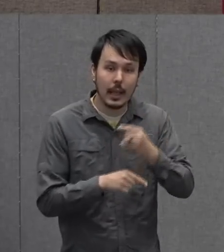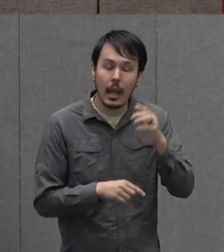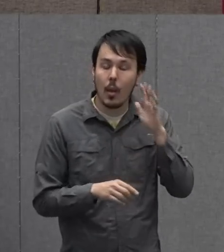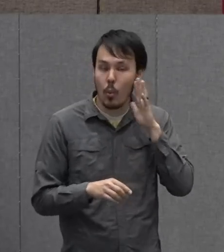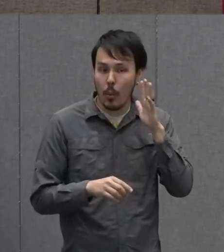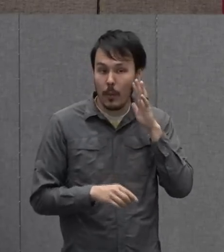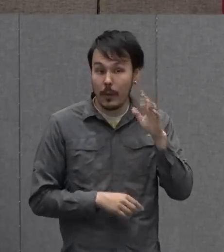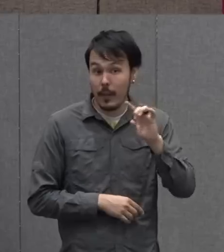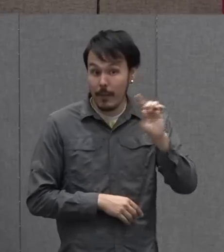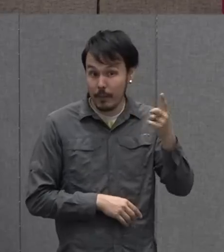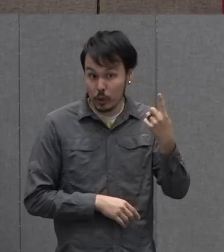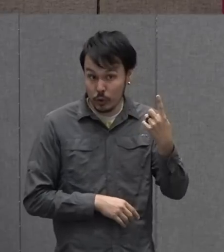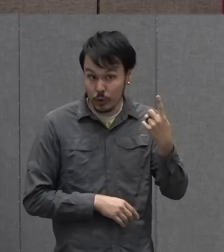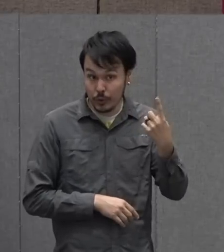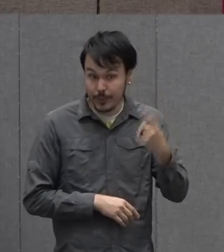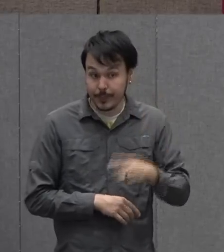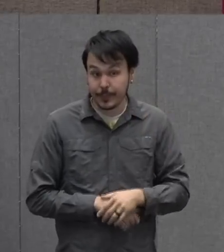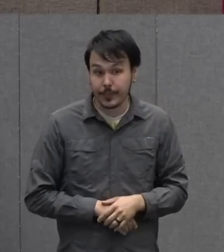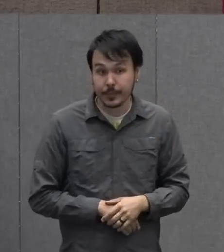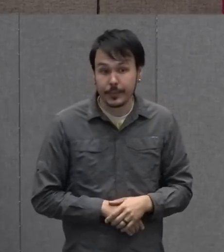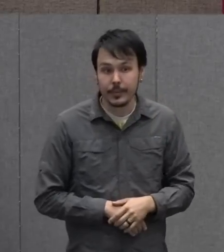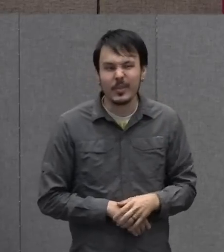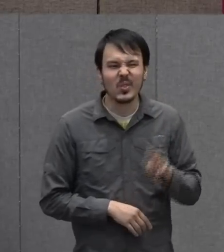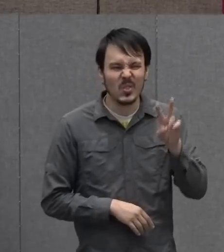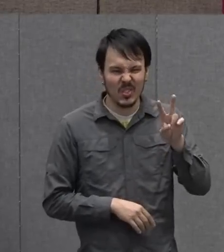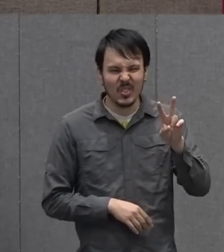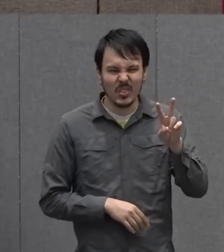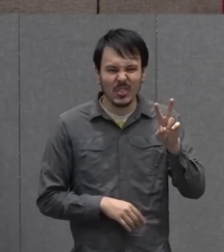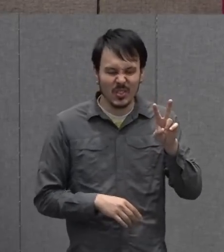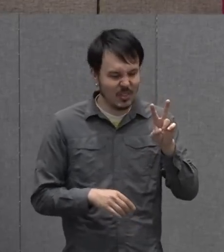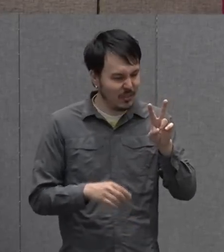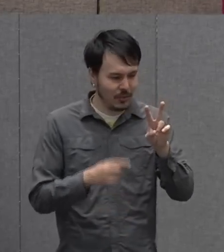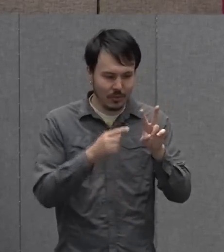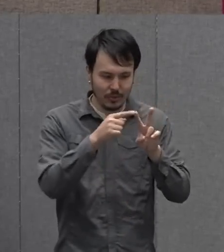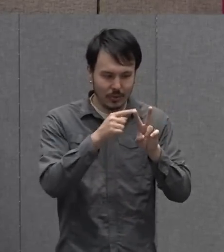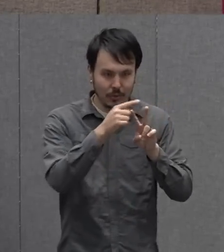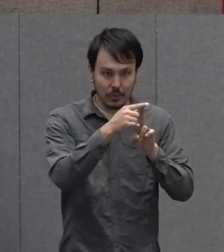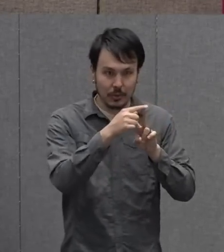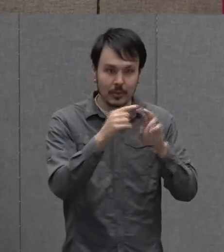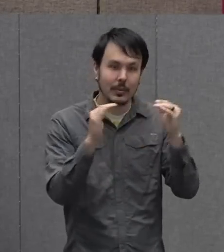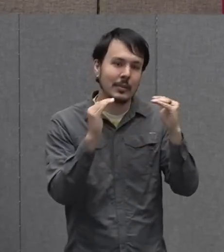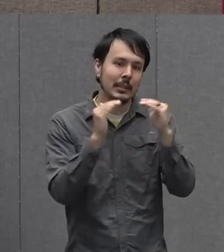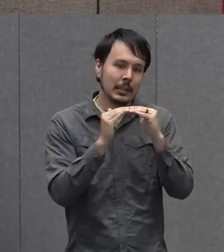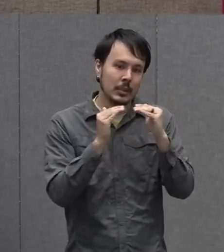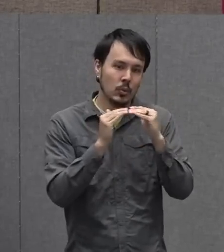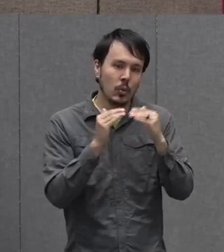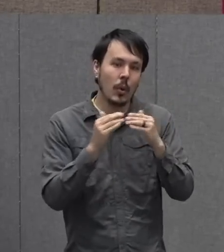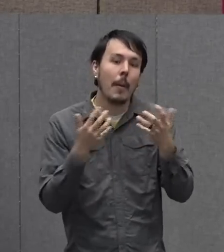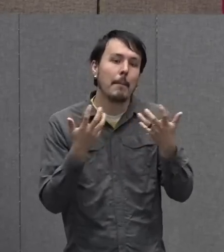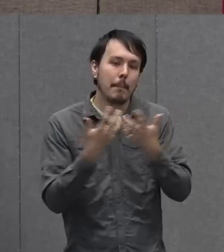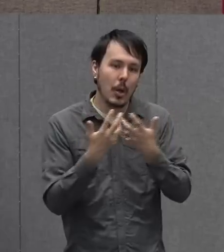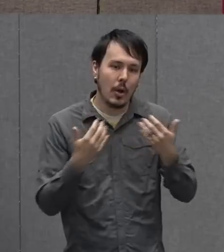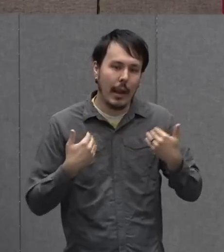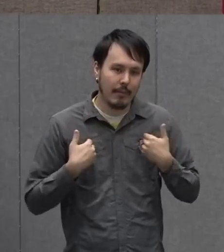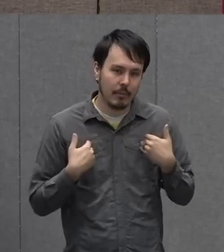first, 2 has a partner, 3rd,